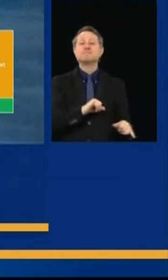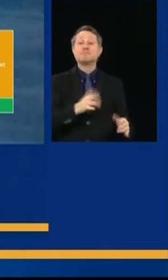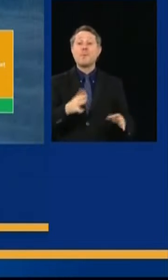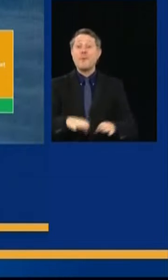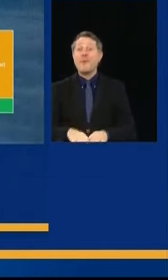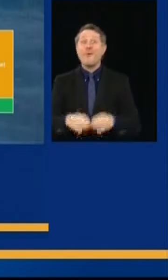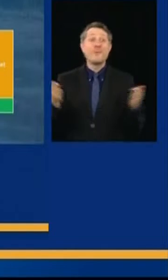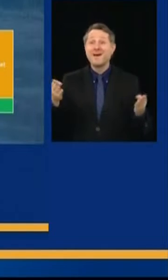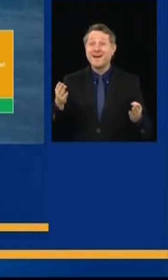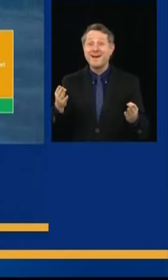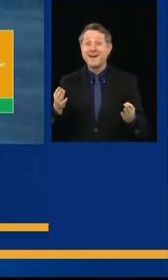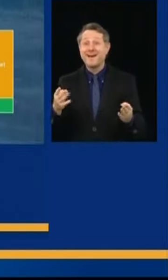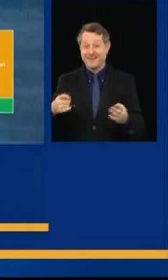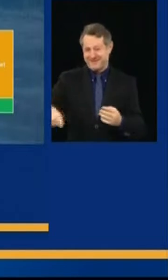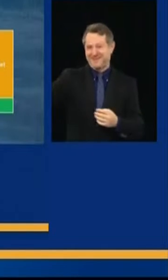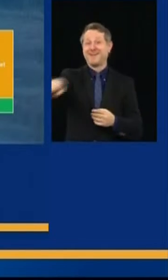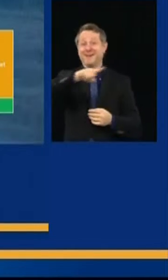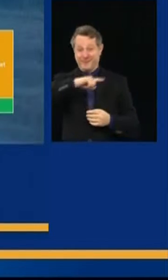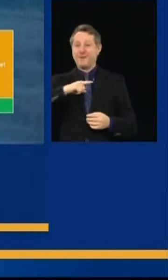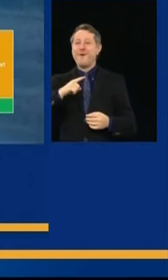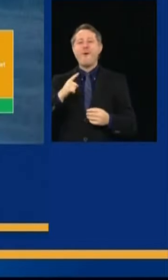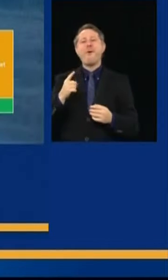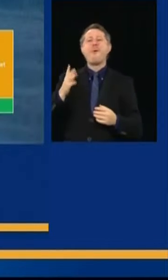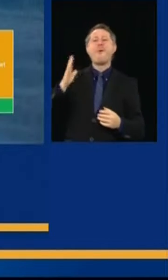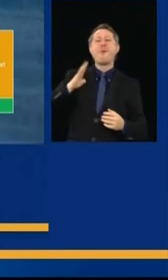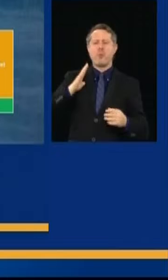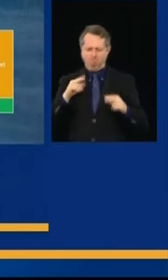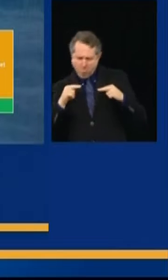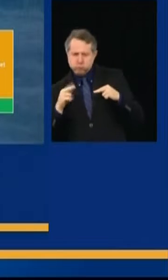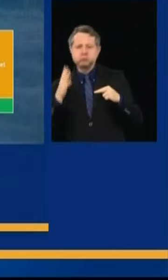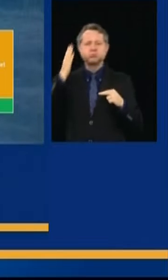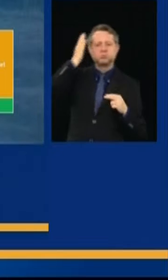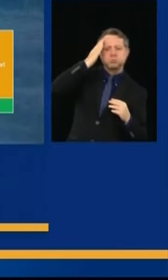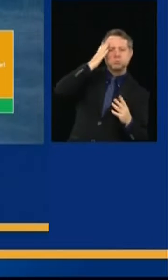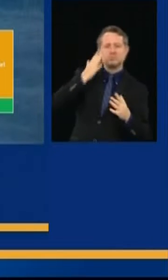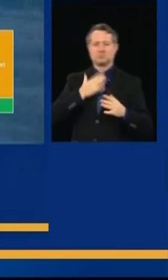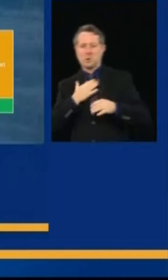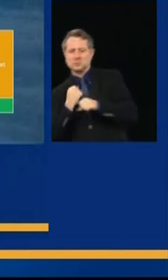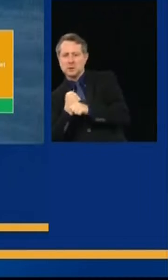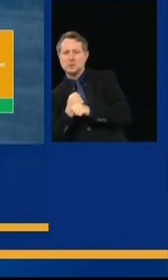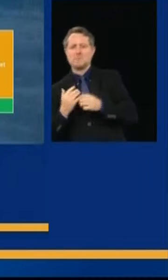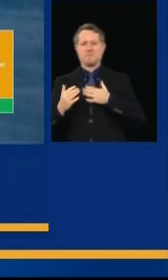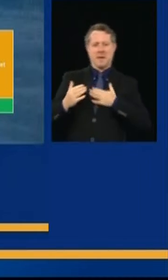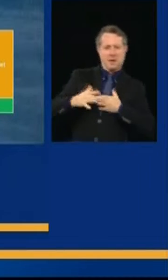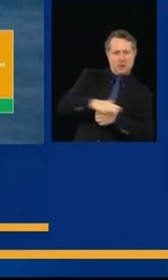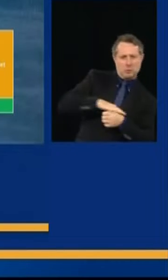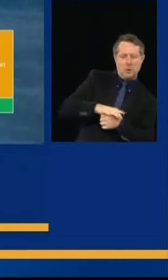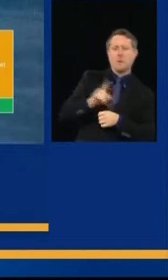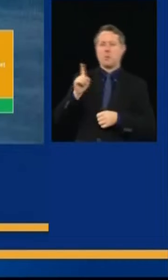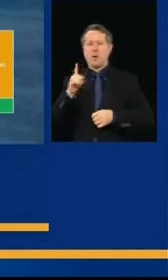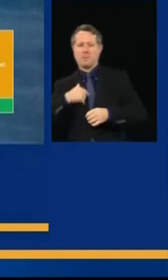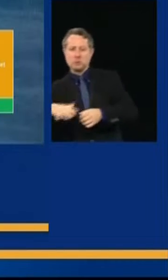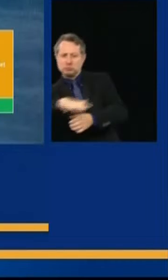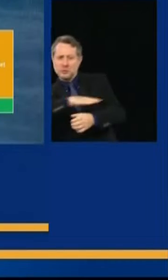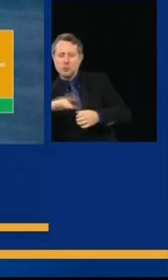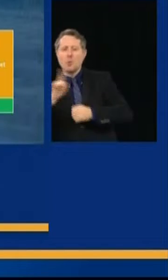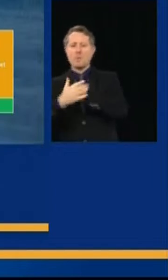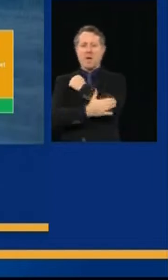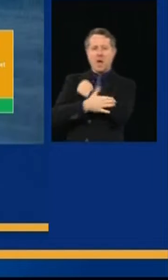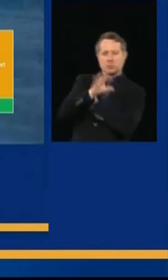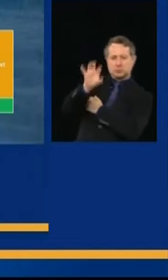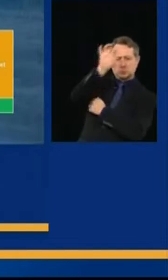know exactly what is happening in your region, in your county. You'll know the facts. You'll know the numbers on a daily